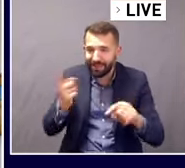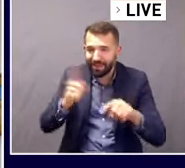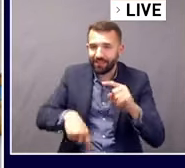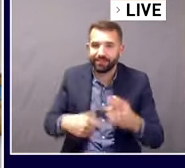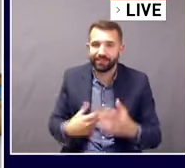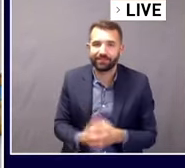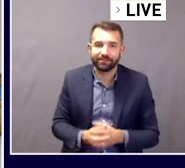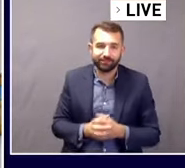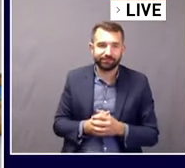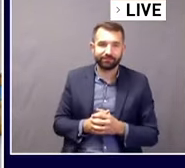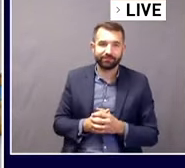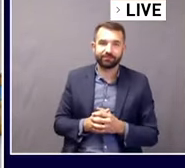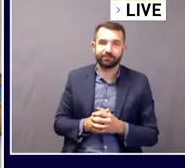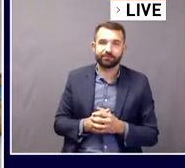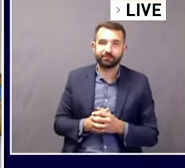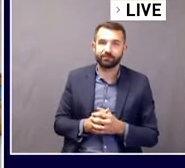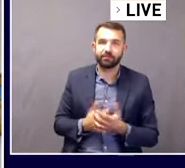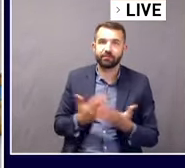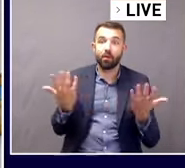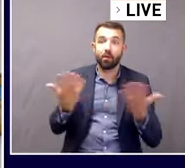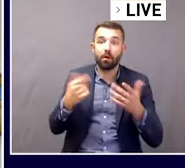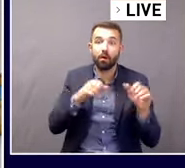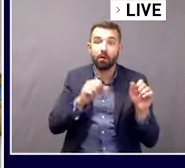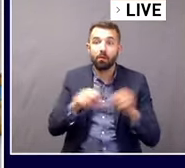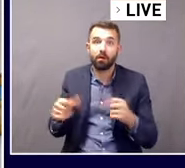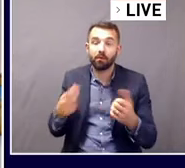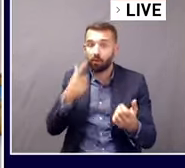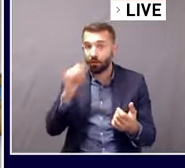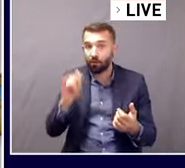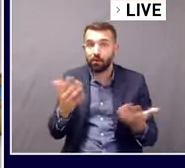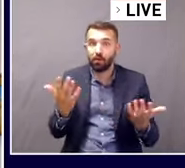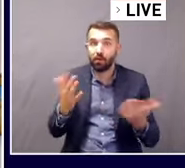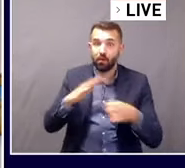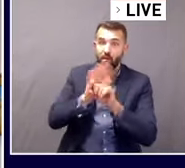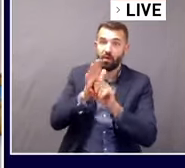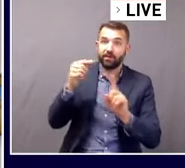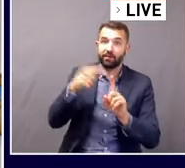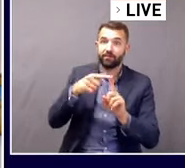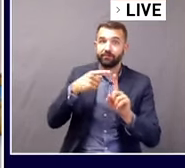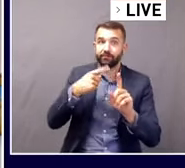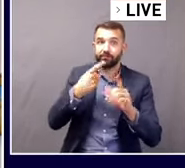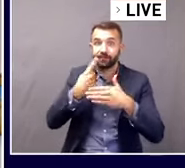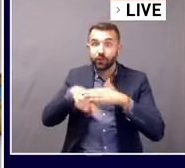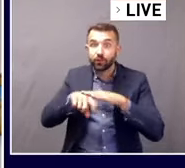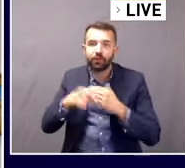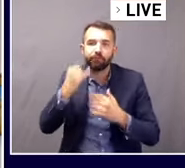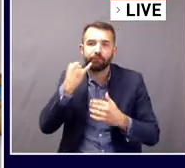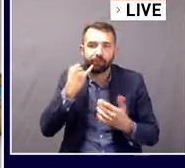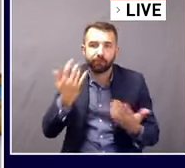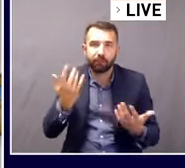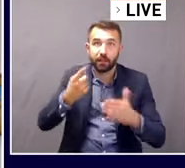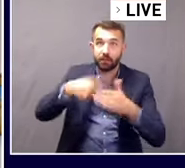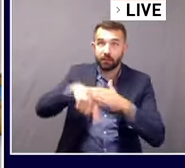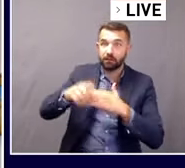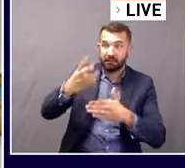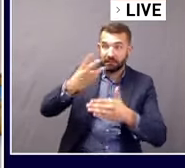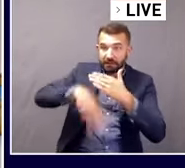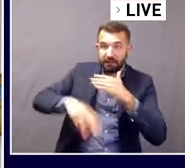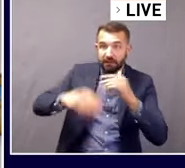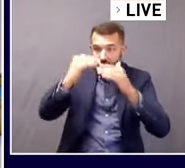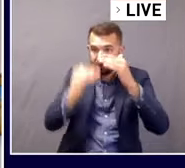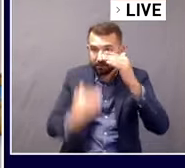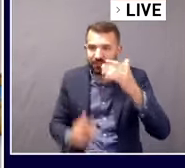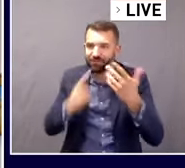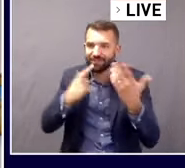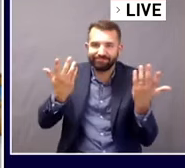accuracy, where we may be with COVID-19 next week, let alone 6 weeks from now. When it comes